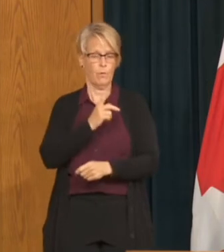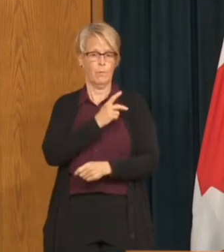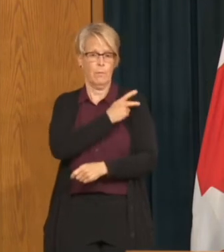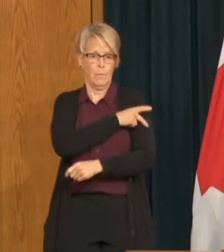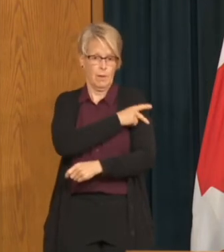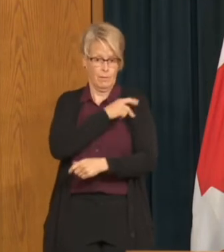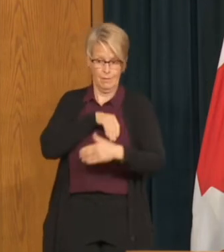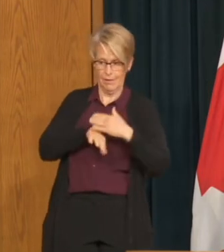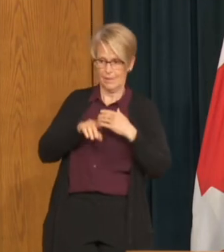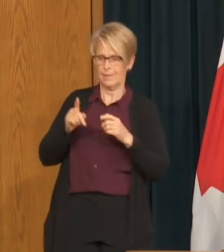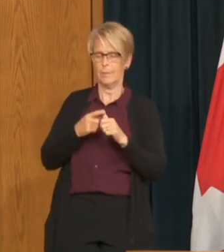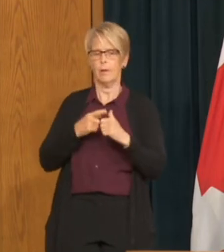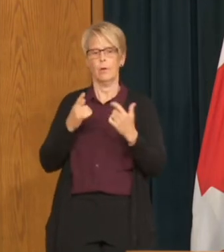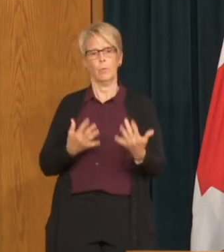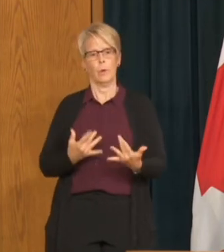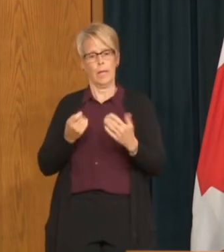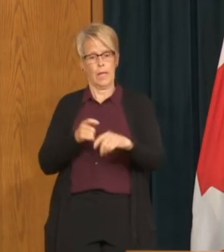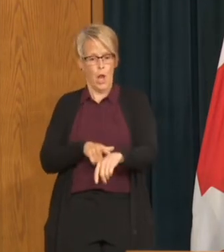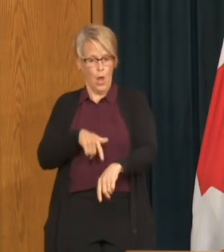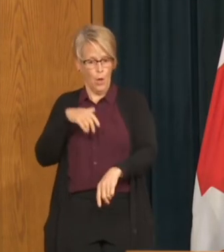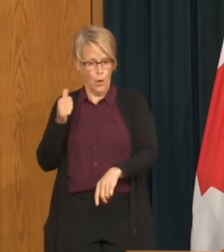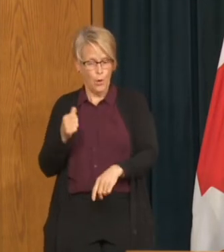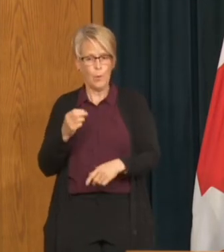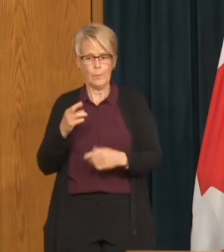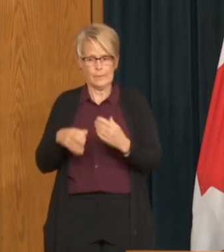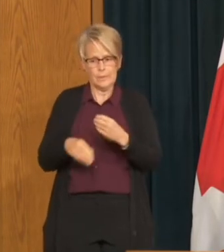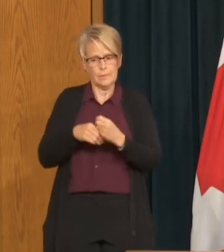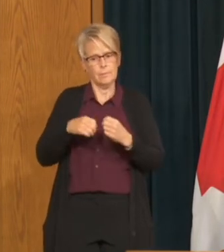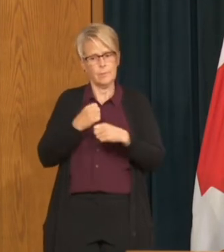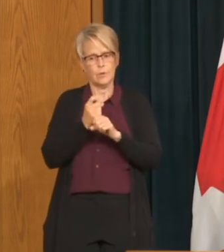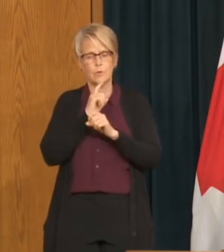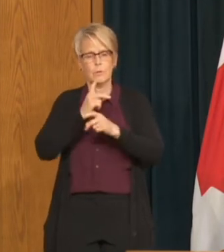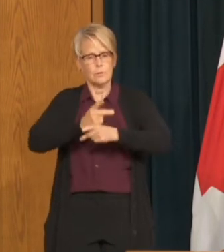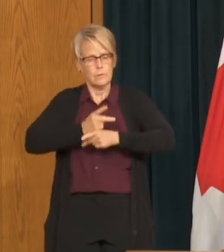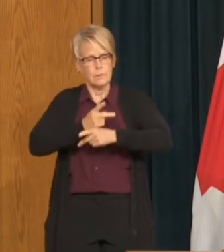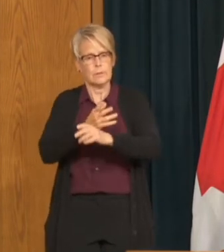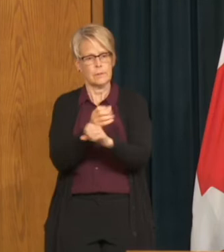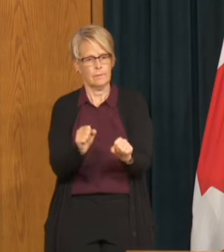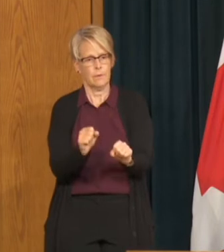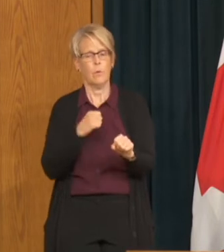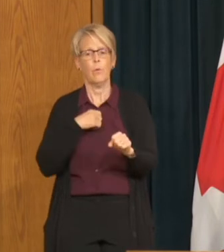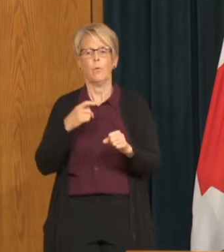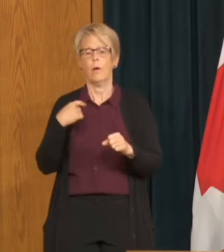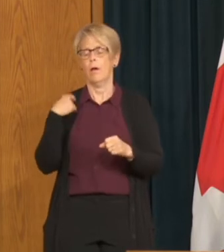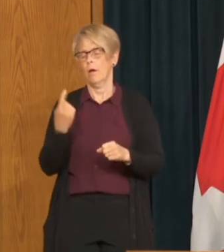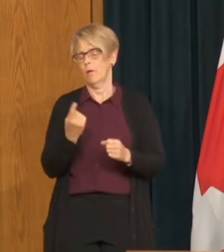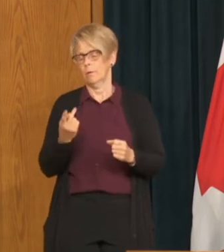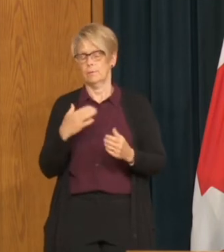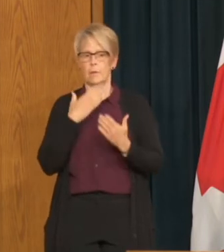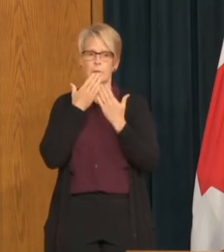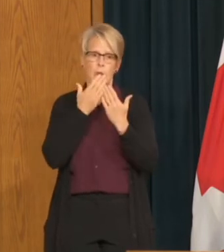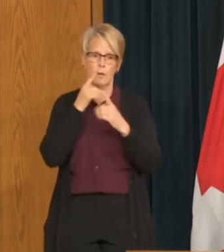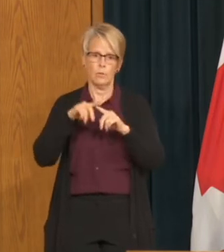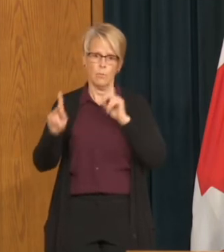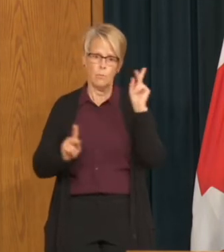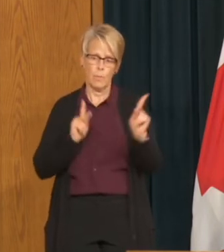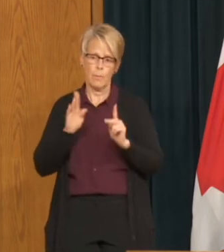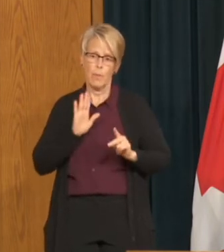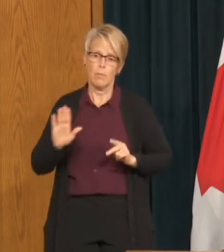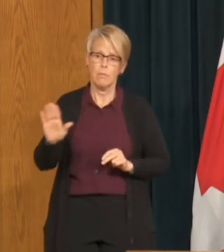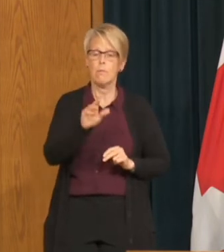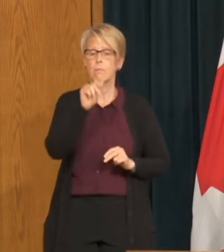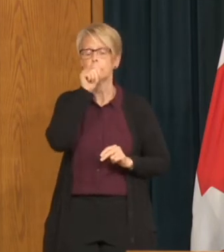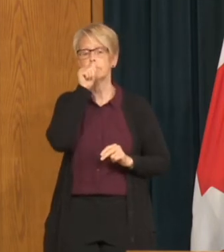it results in longer waits and additional steps during the care process. We continue to express our gratitude to the public for their patience